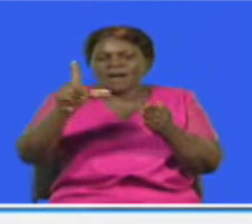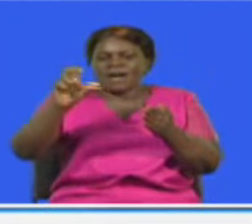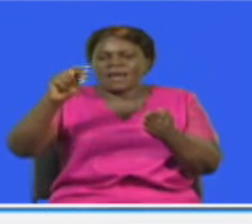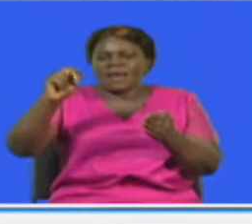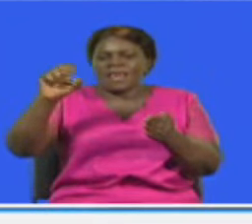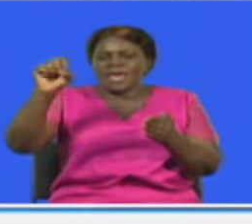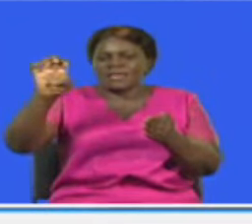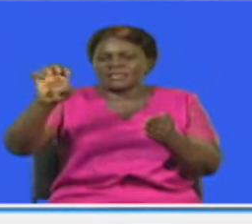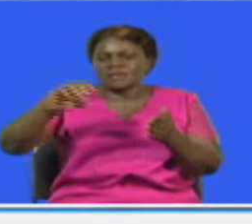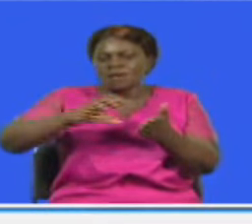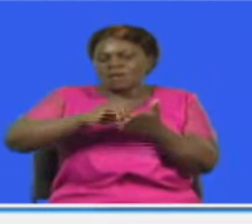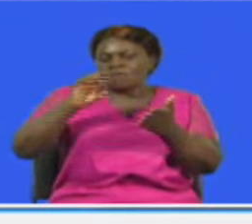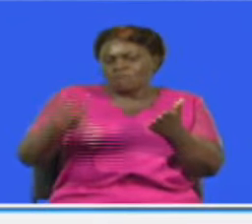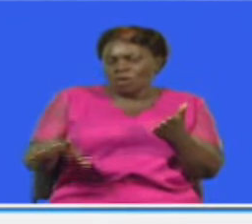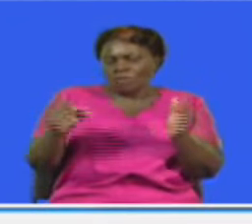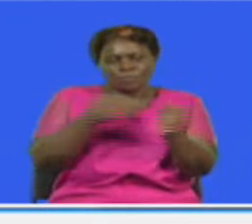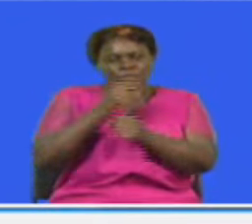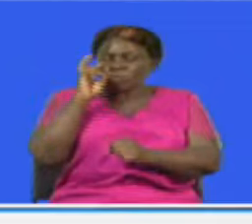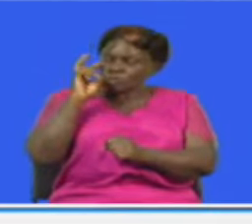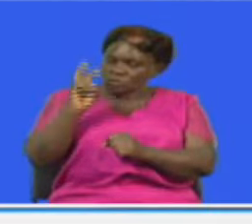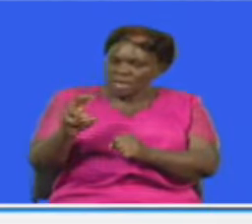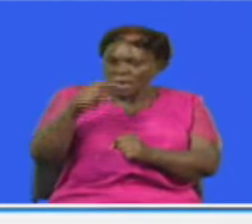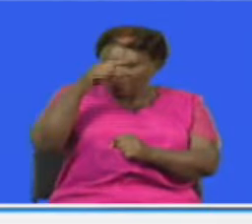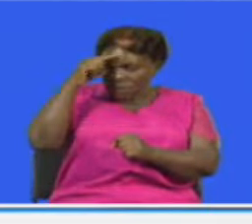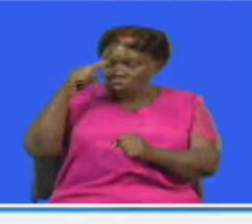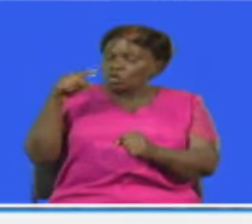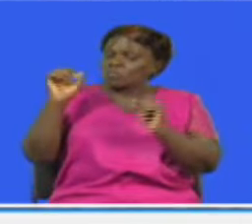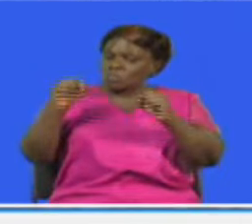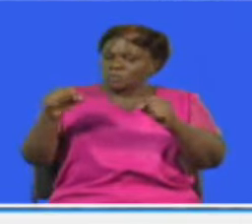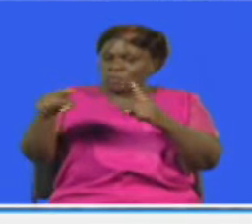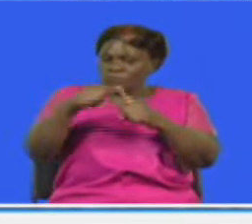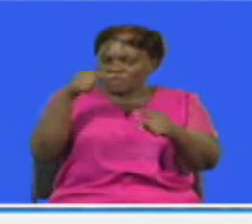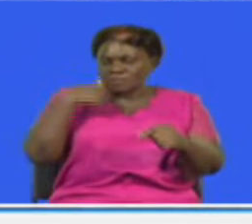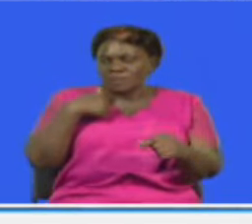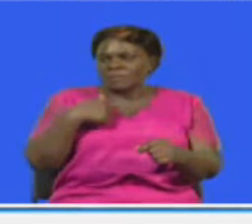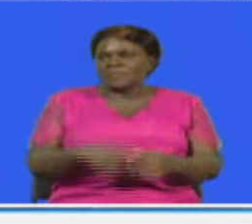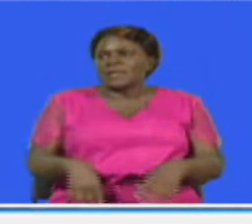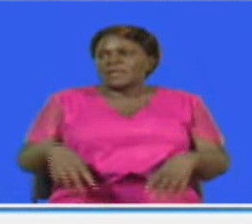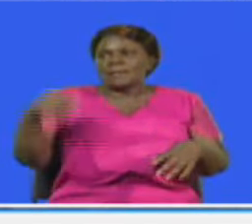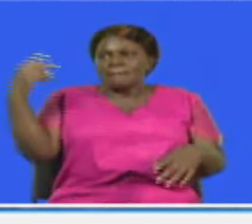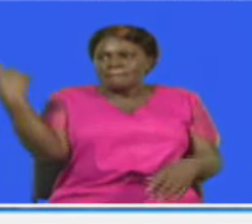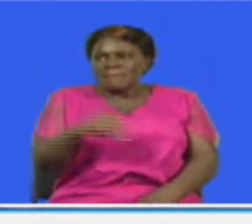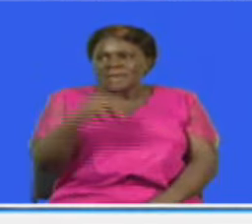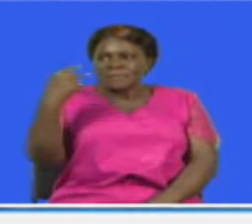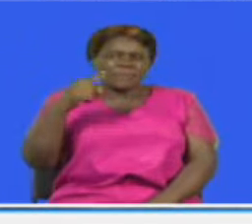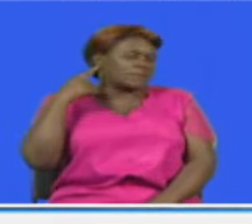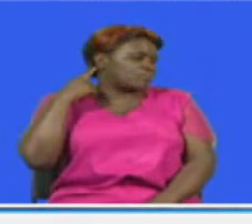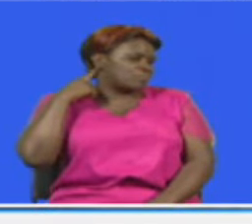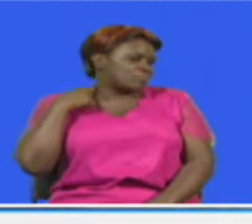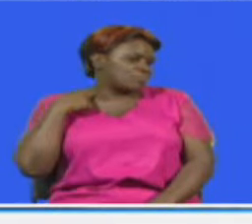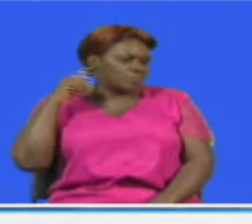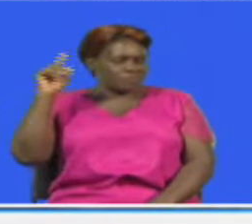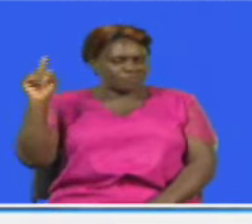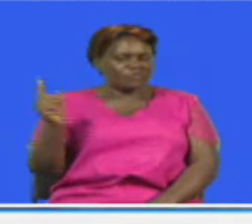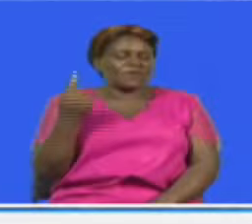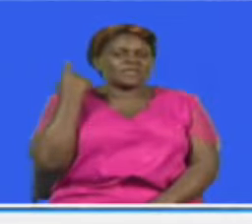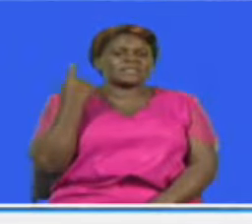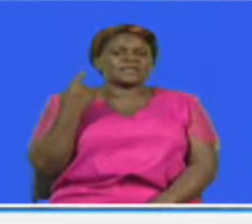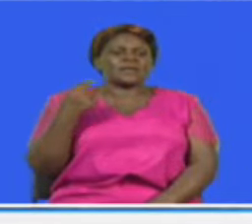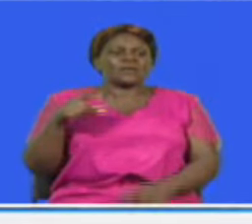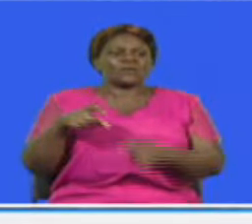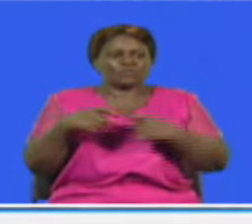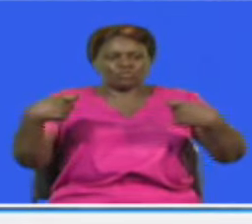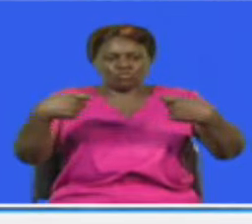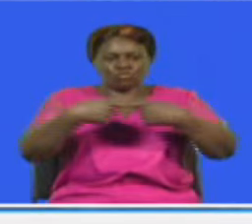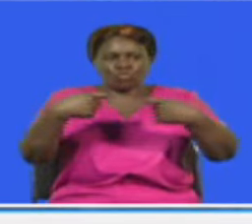pia iliangushwa. Singeangalia kwa sababu wangenimaliza. Wakani attack, nilipigwa shingo kwanza na